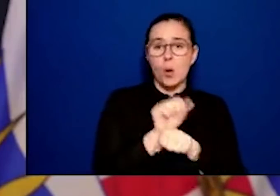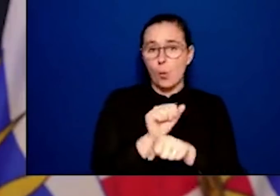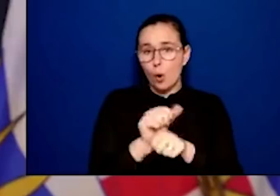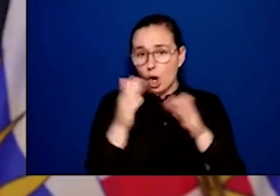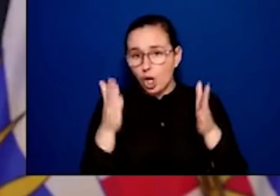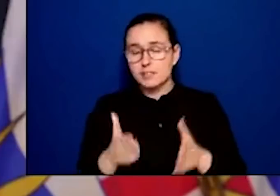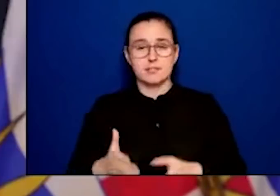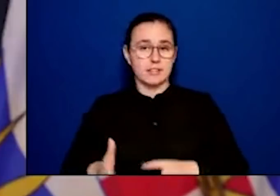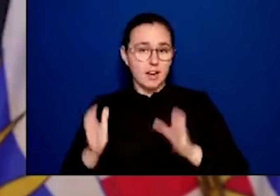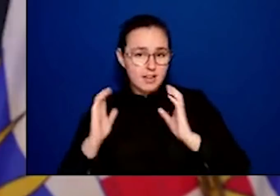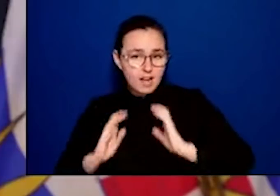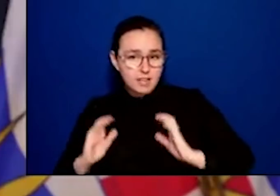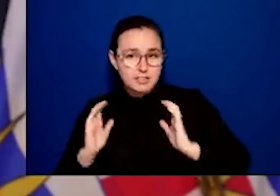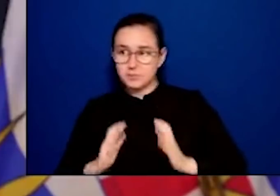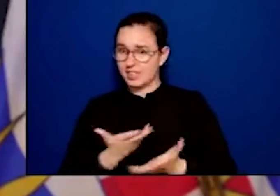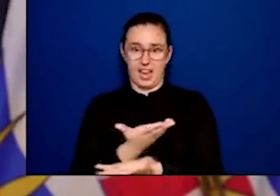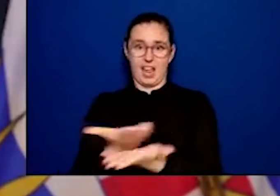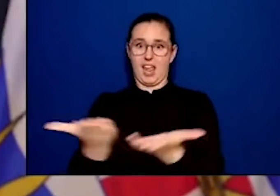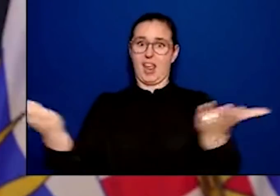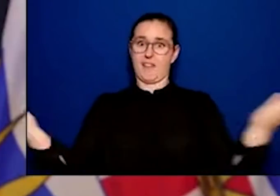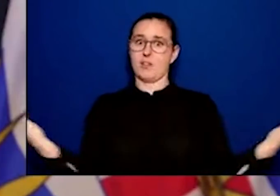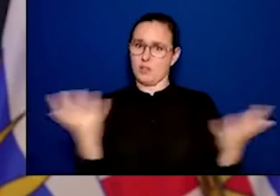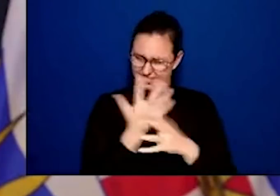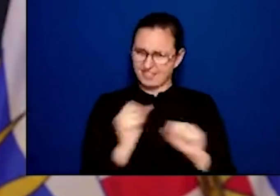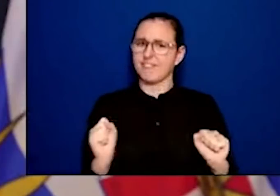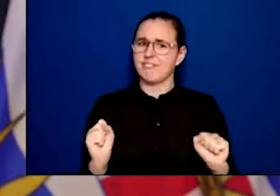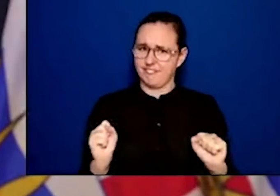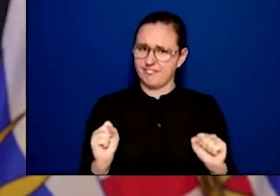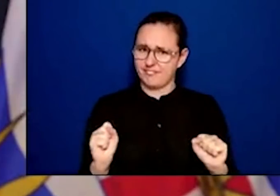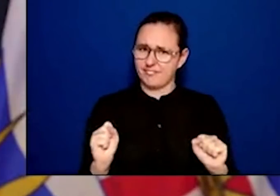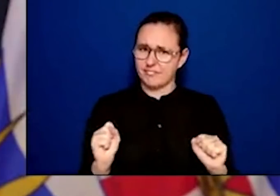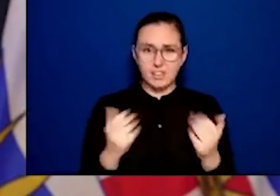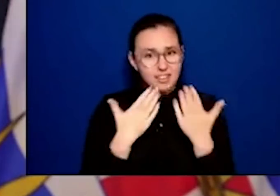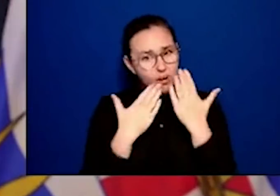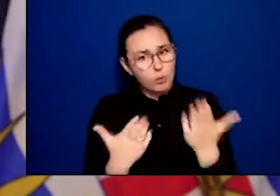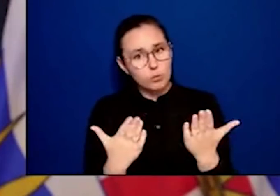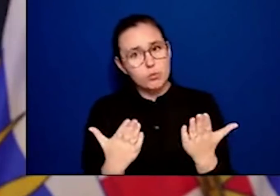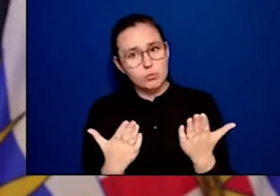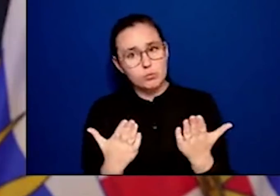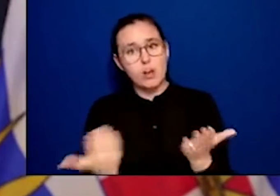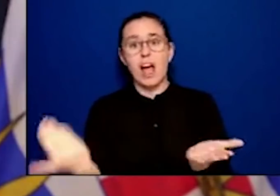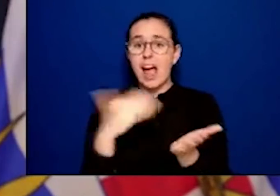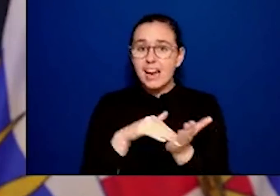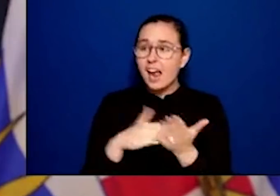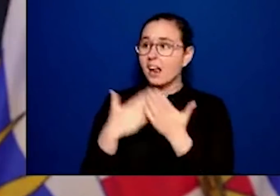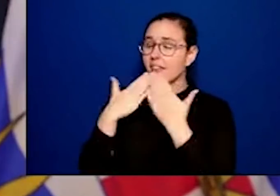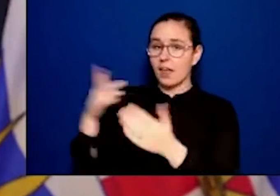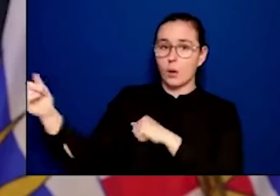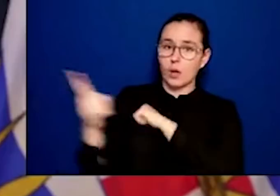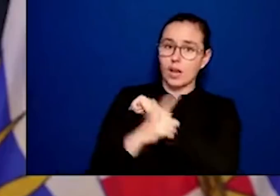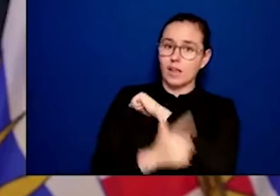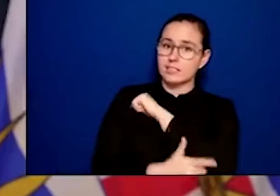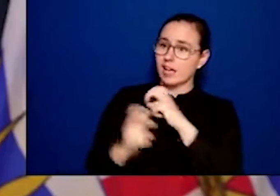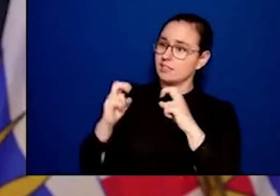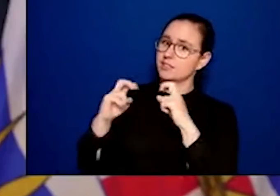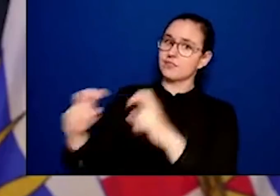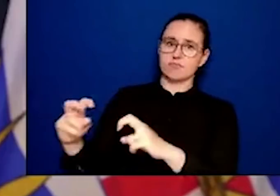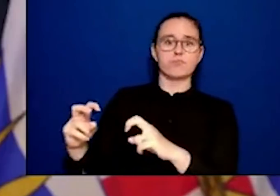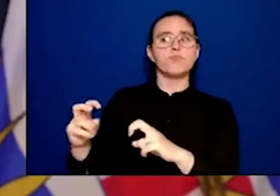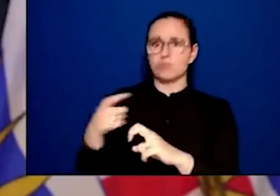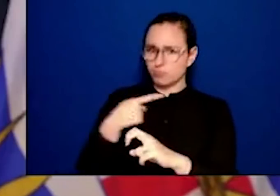already, every member of the Legislative Assembly for committing to be fully vaccinated and doing your part. You are leading by